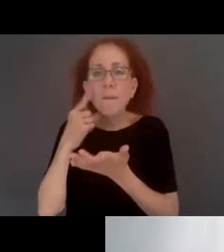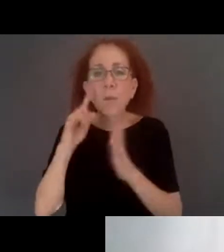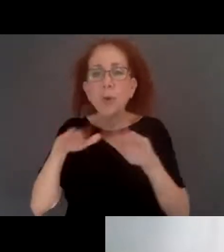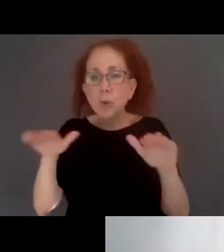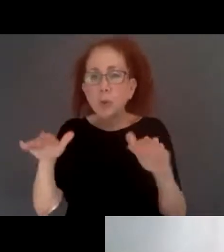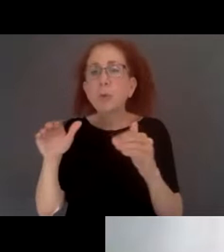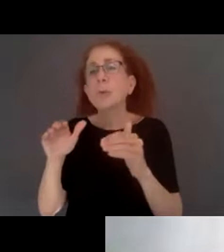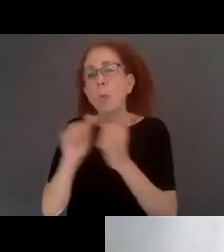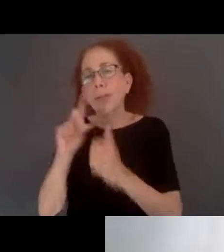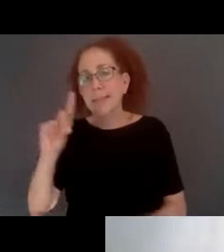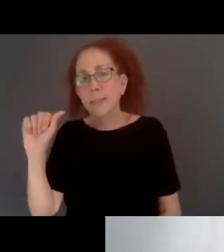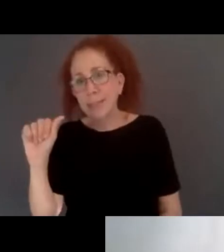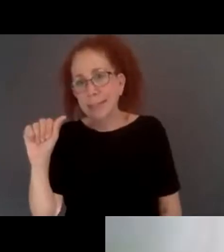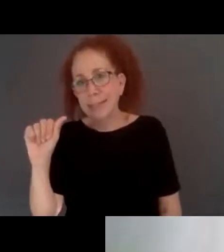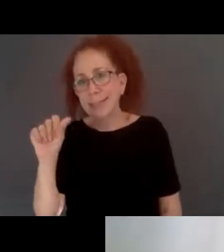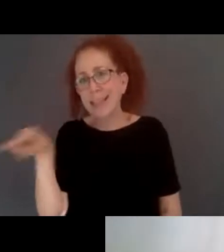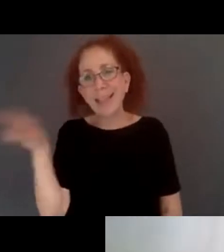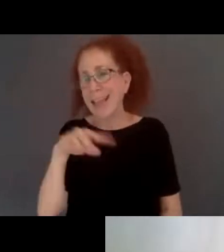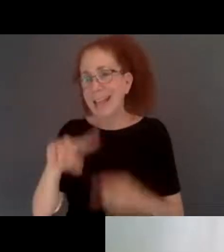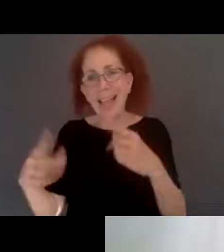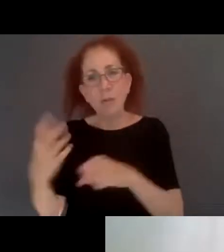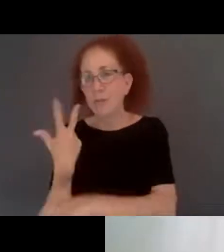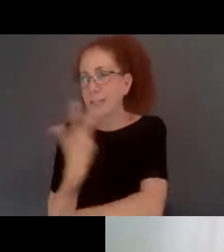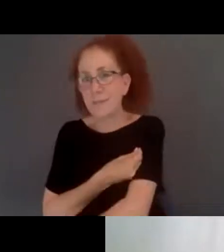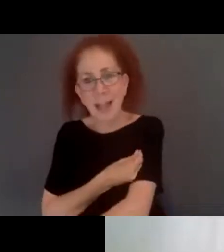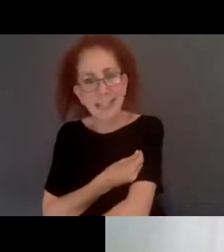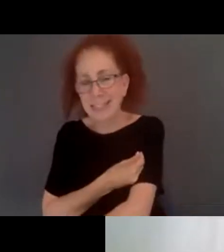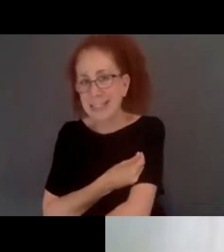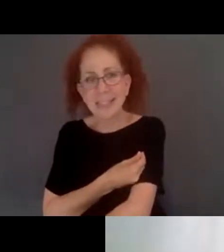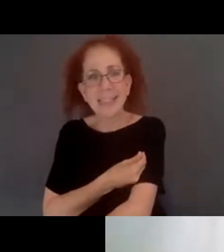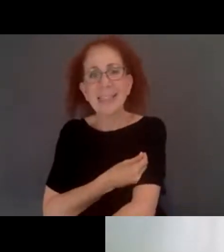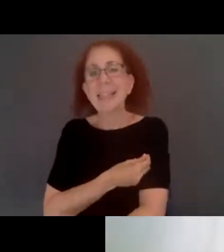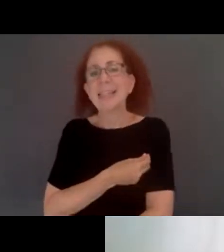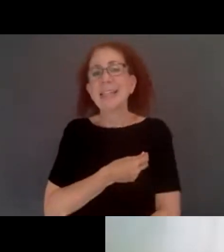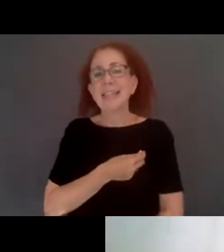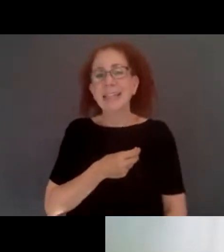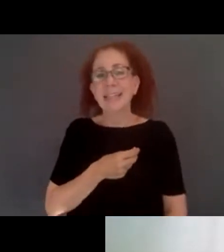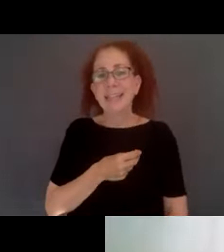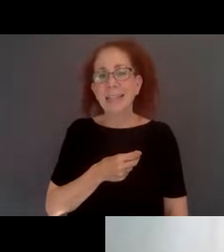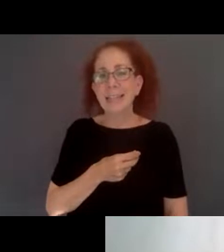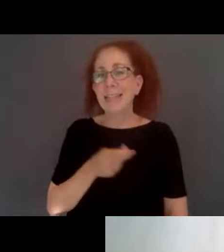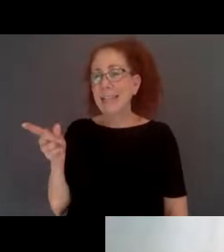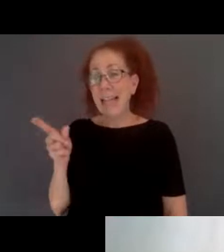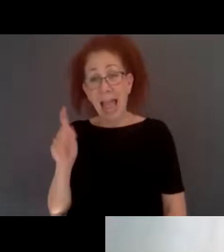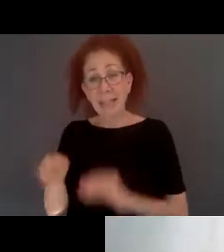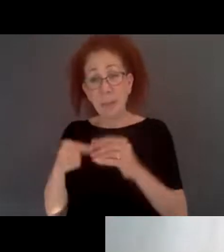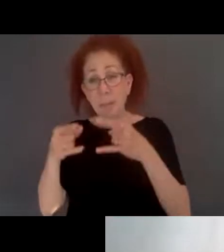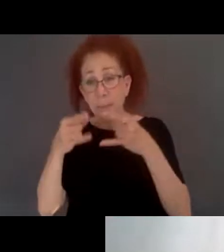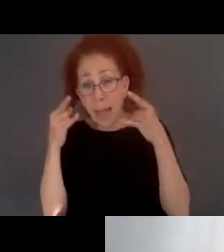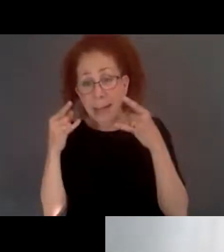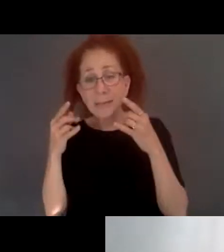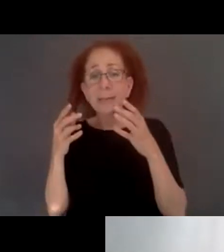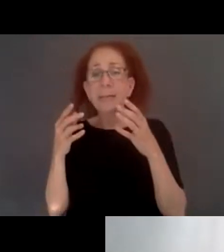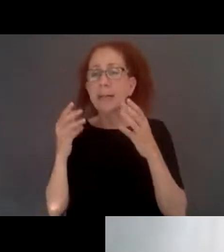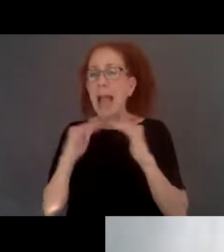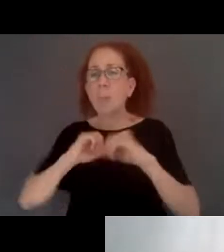around, students who aren't able to be vaccinated. And this individual talks about wearing a mask and doing what they can to